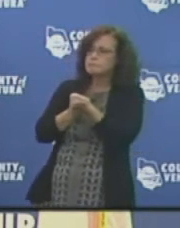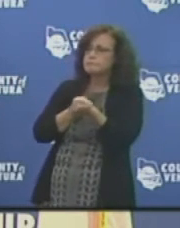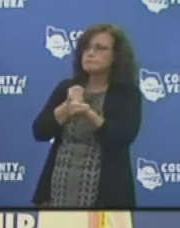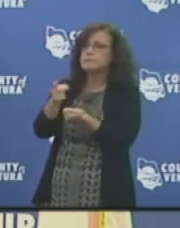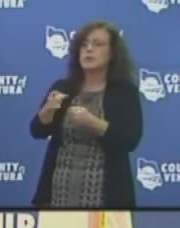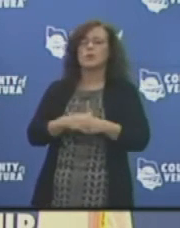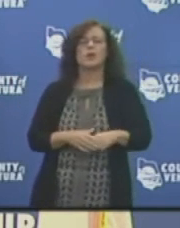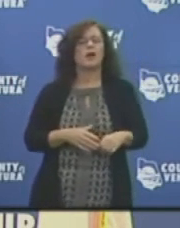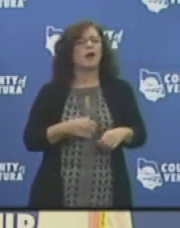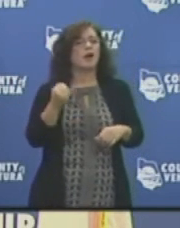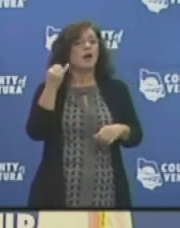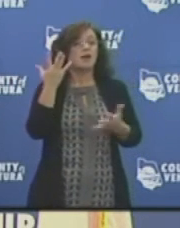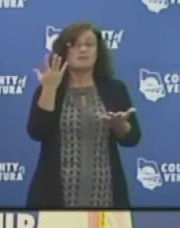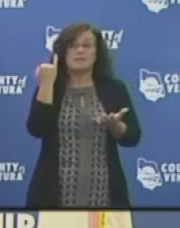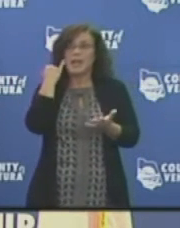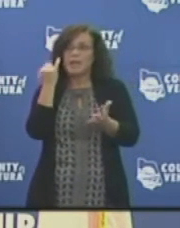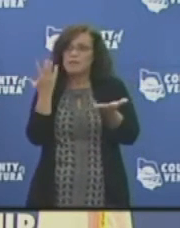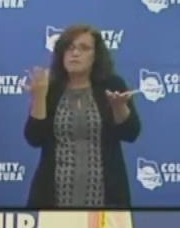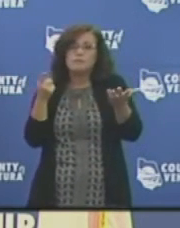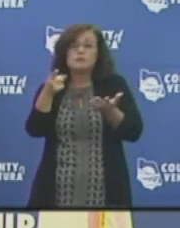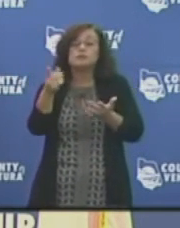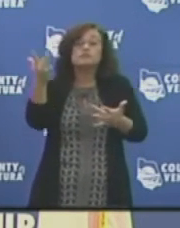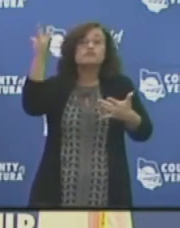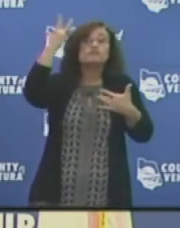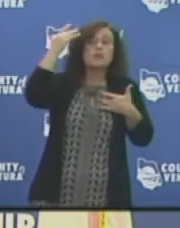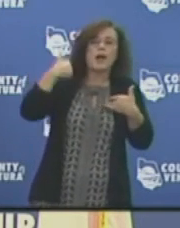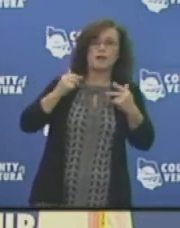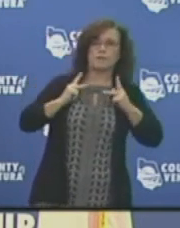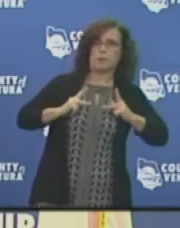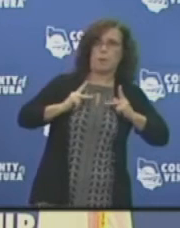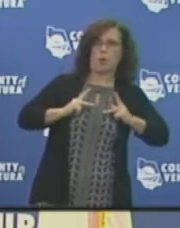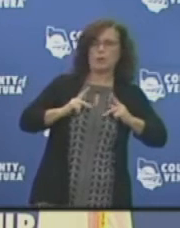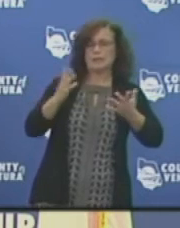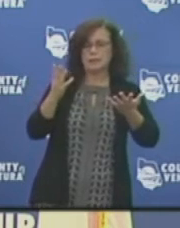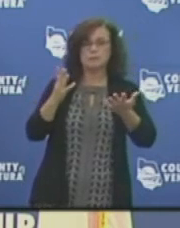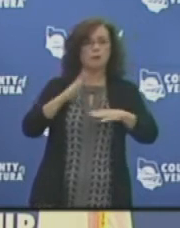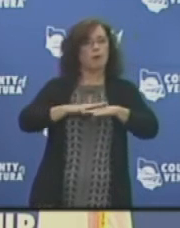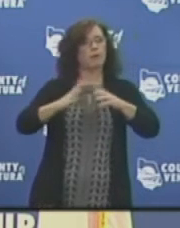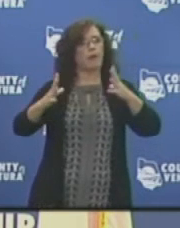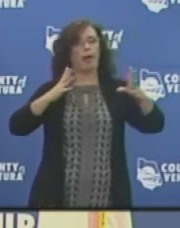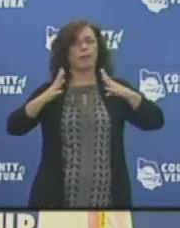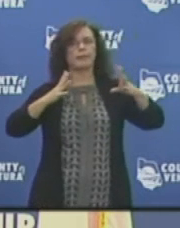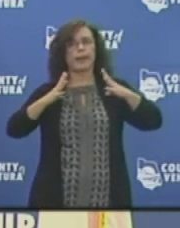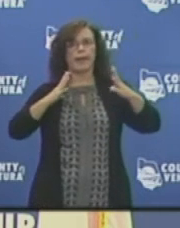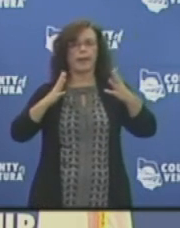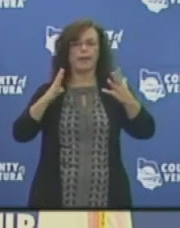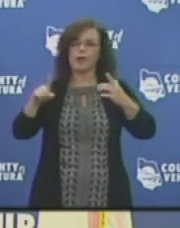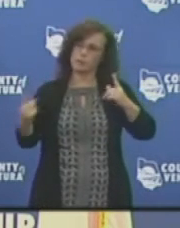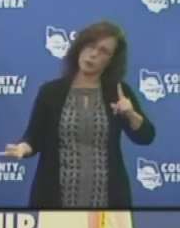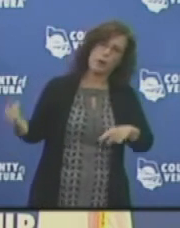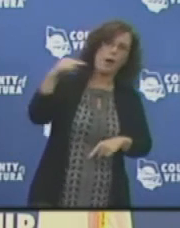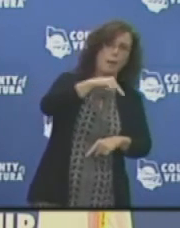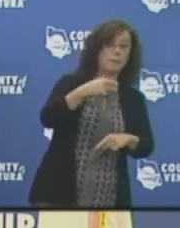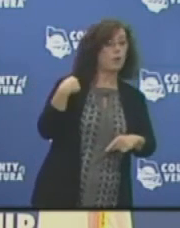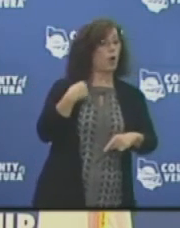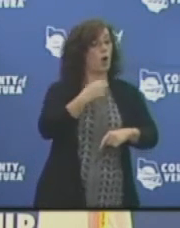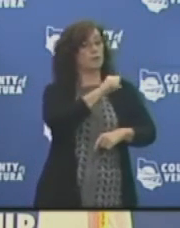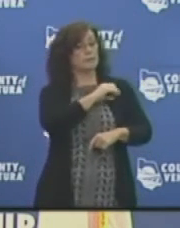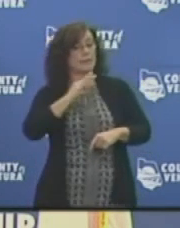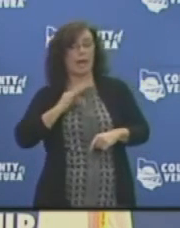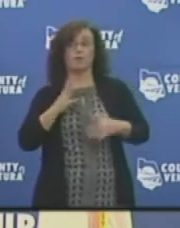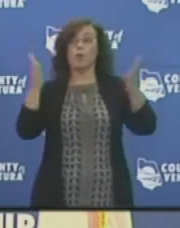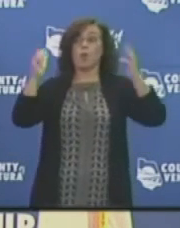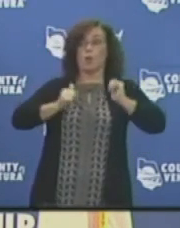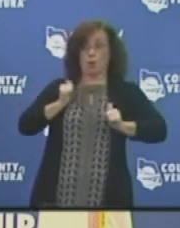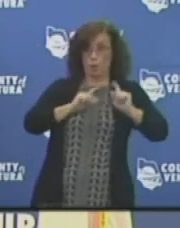develop pneumonia on a holiday and have to come to the hospital. Our staff drop what they're doing and come in and care for